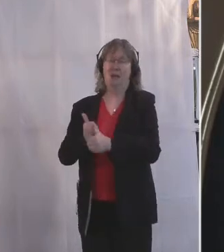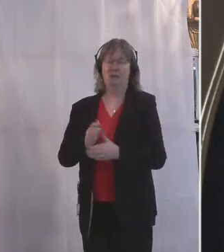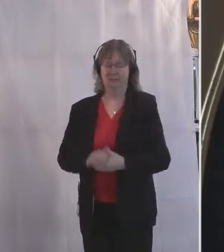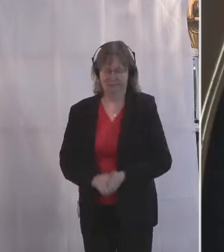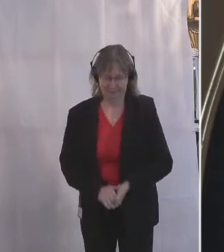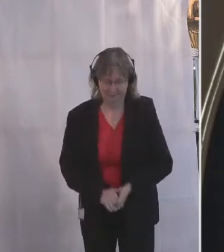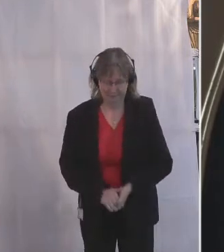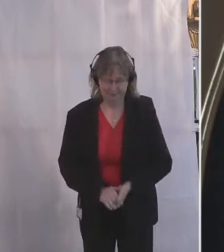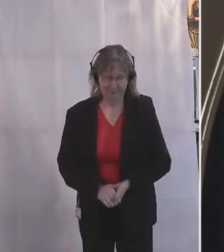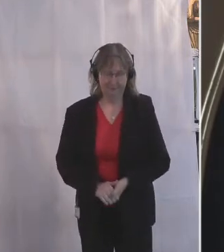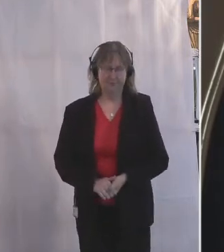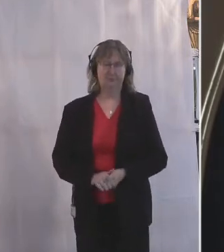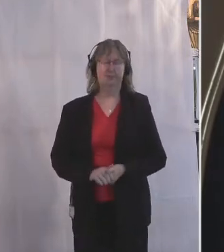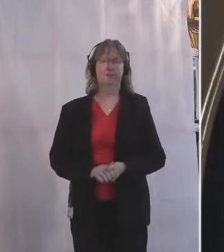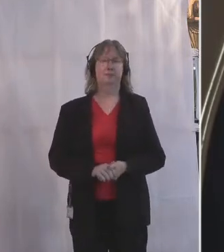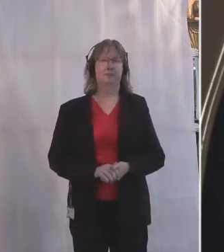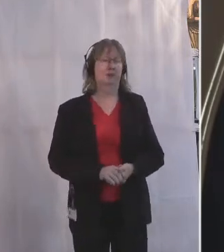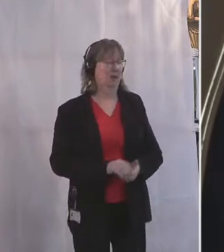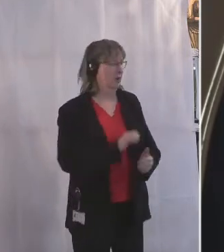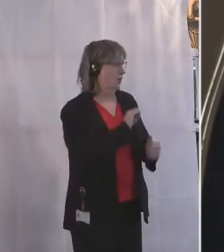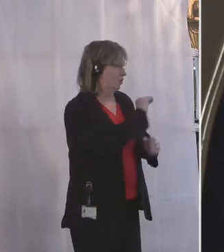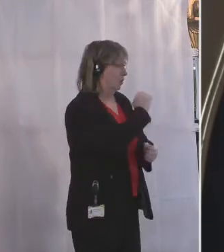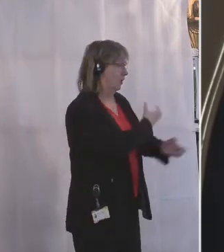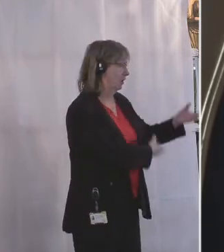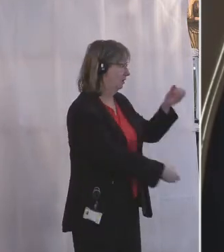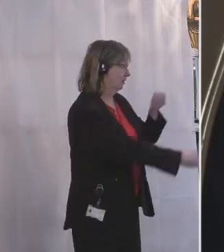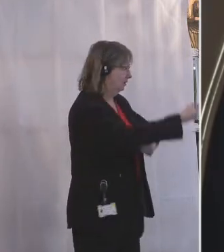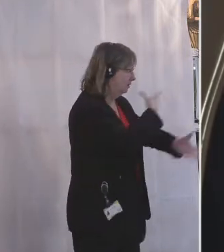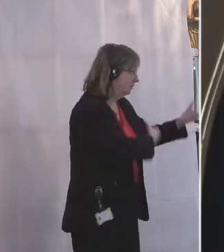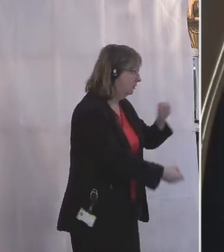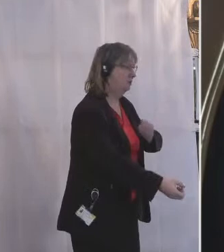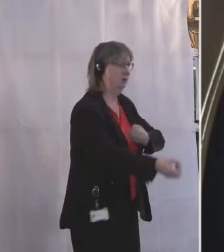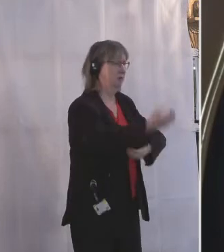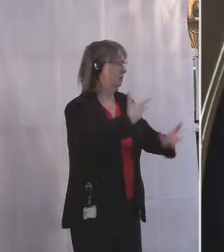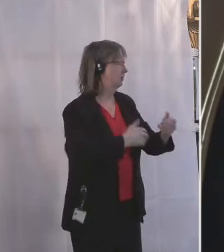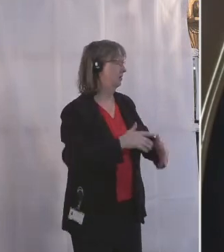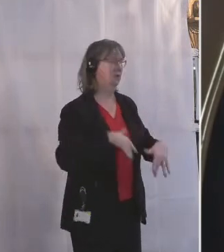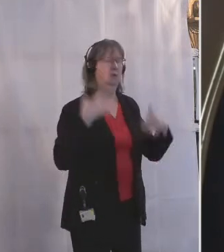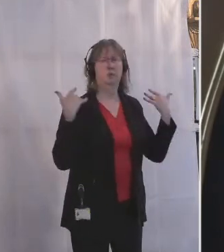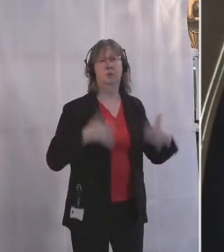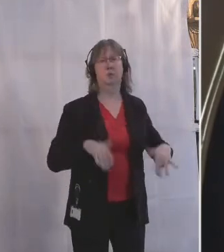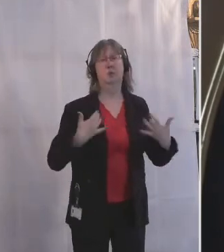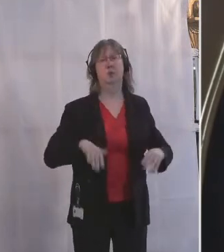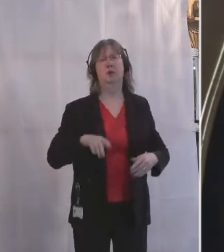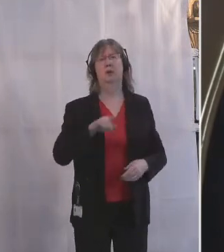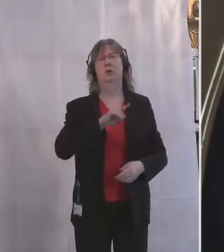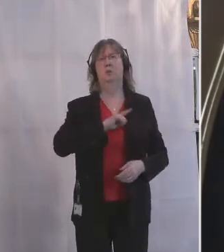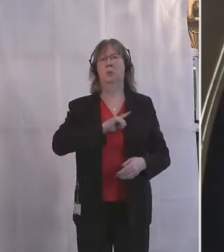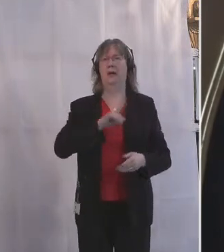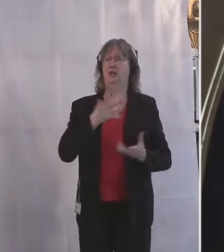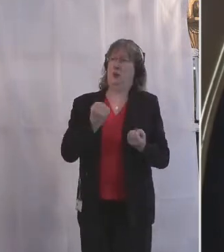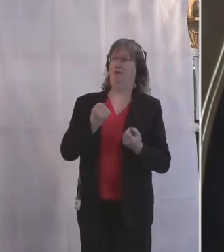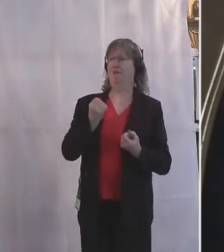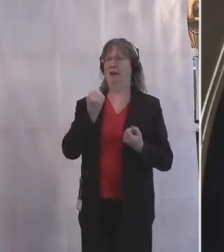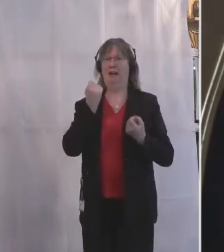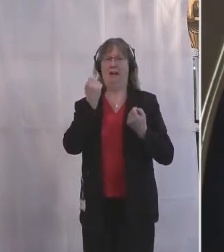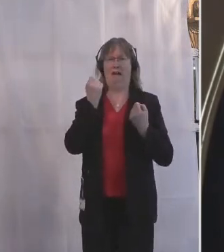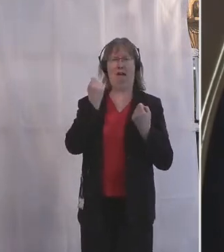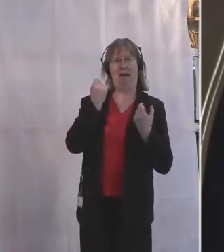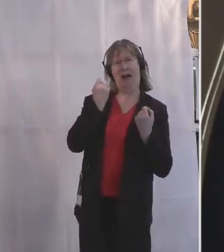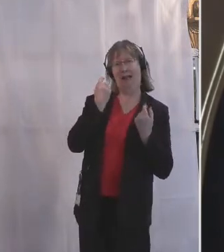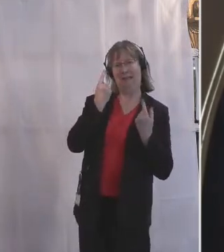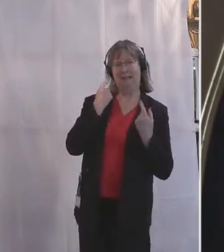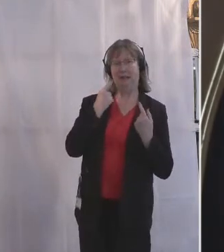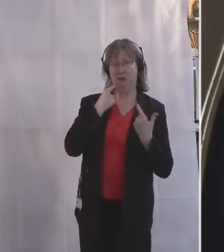is just inspirational to hear both of your journeys. I think you've both brought an idea from a very